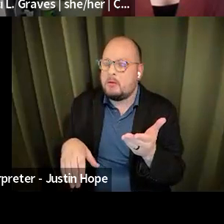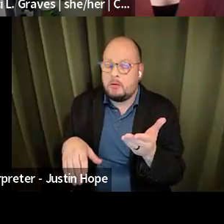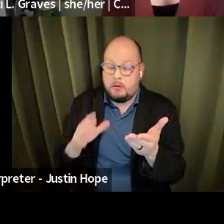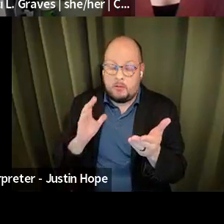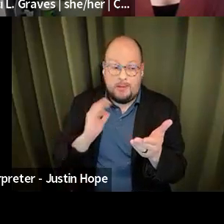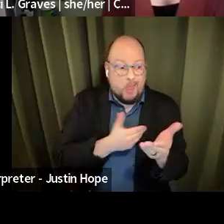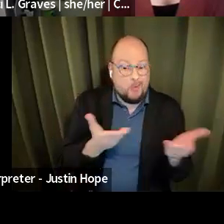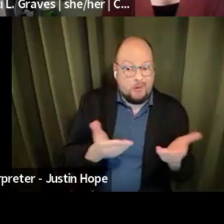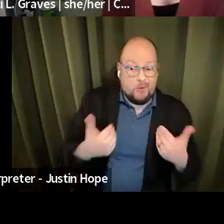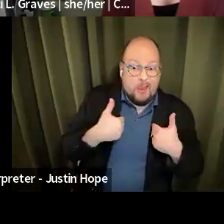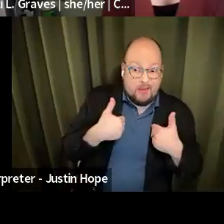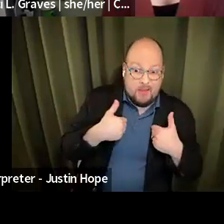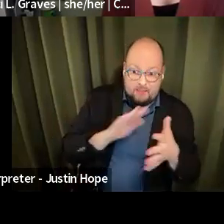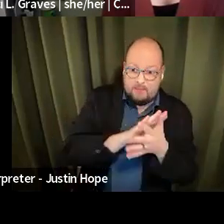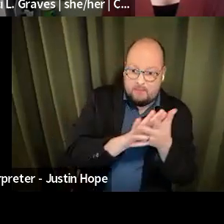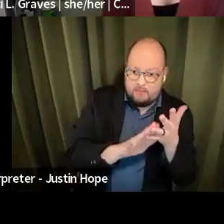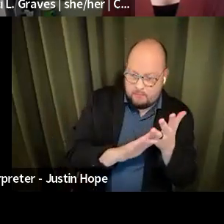that's a really good